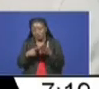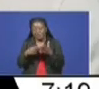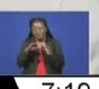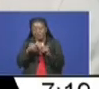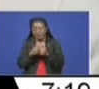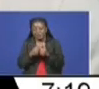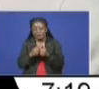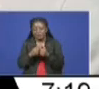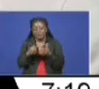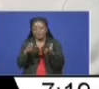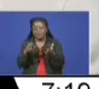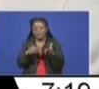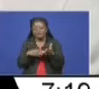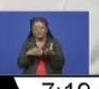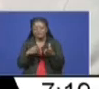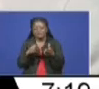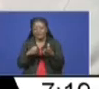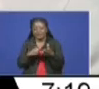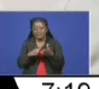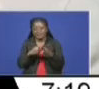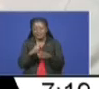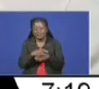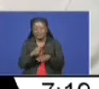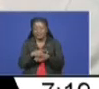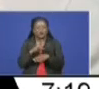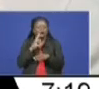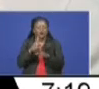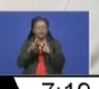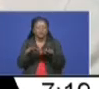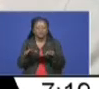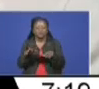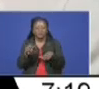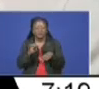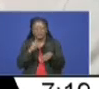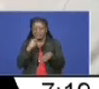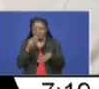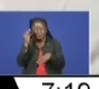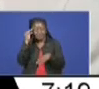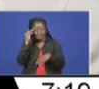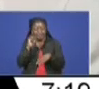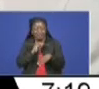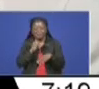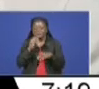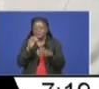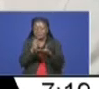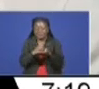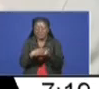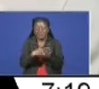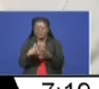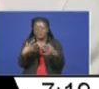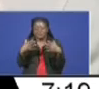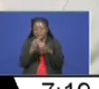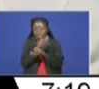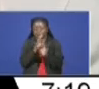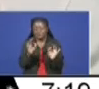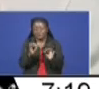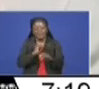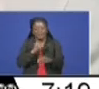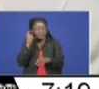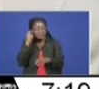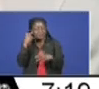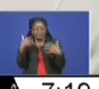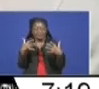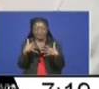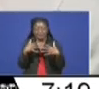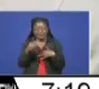like, "Mommy, what happened?" I said, "Miguel, I am cancer-free." Because I think the fear of it, of a child